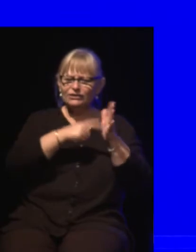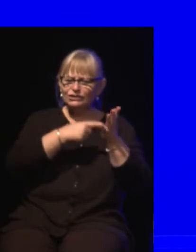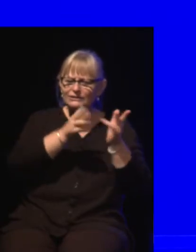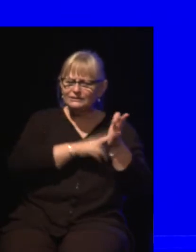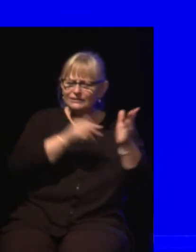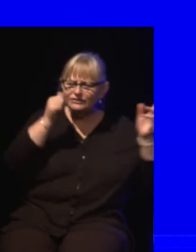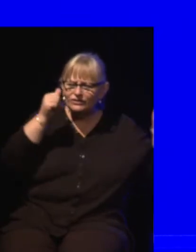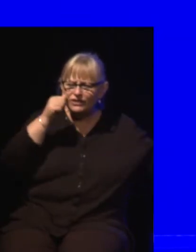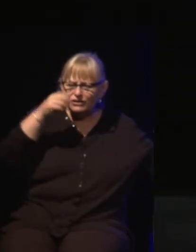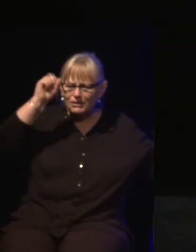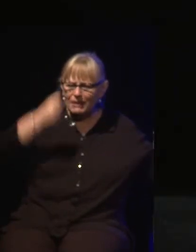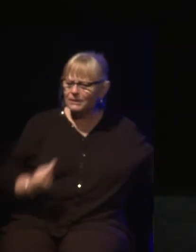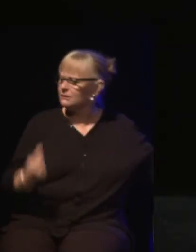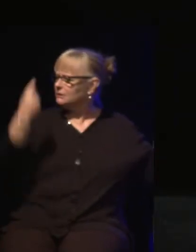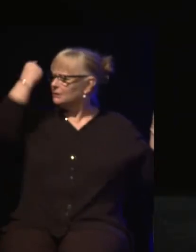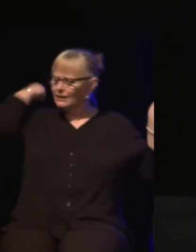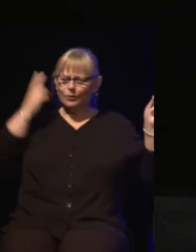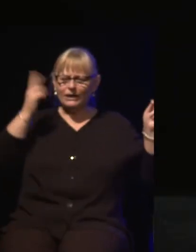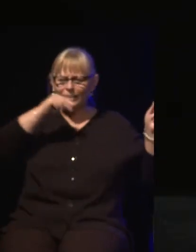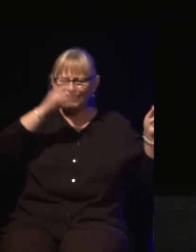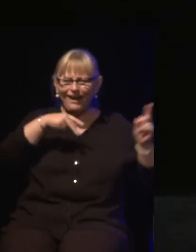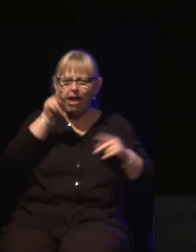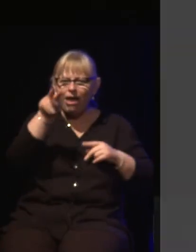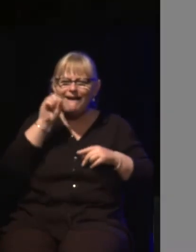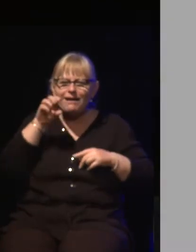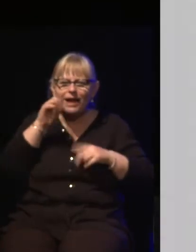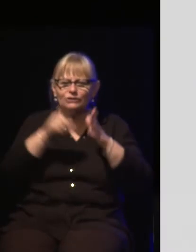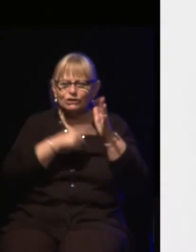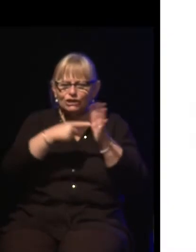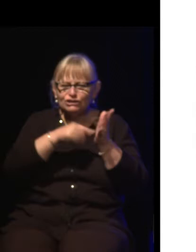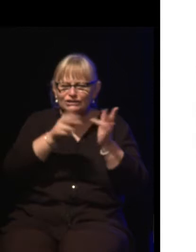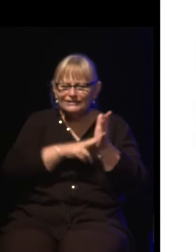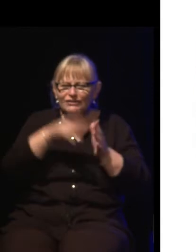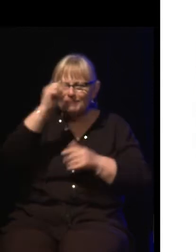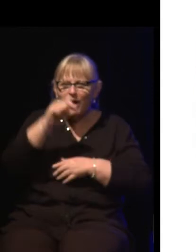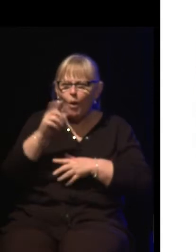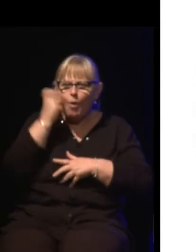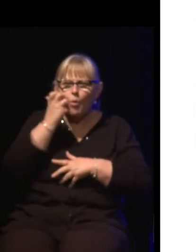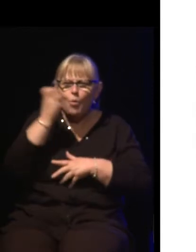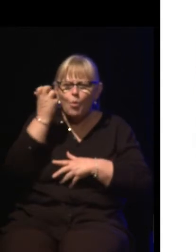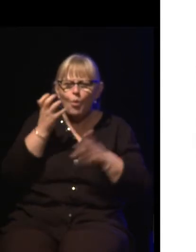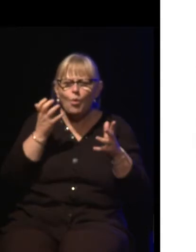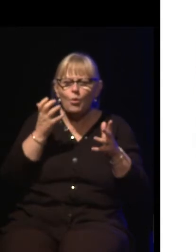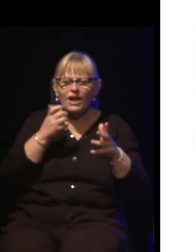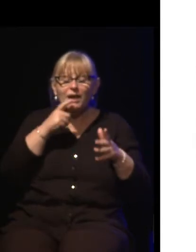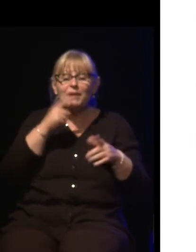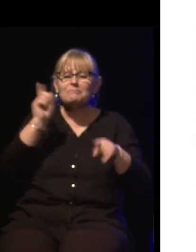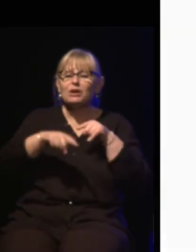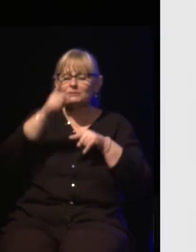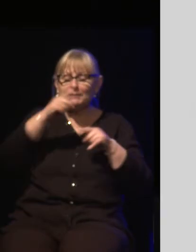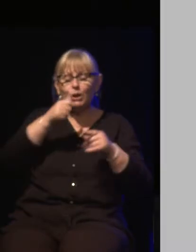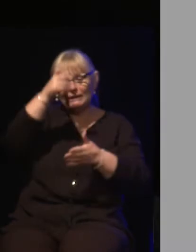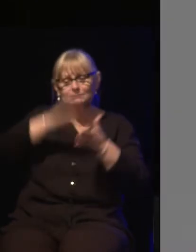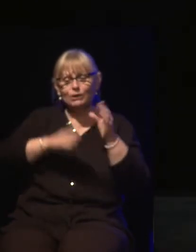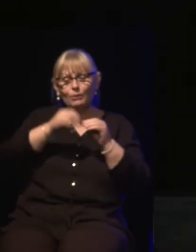obviously, is the first thing that comes to mind for most people. Honestly, people that are really into modernist architecture hate the fact